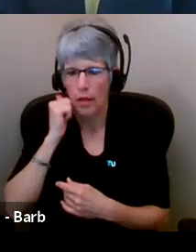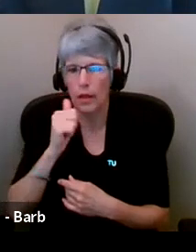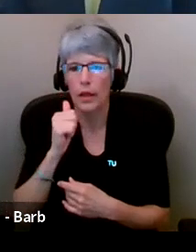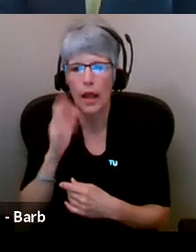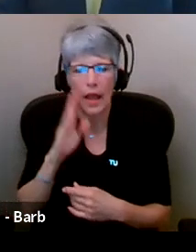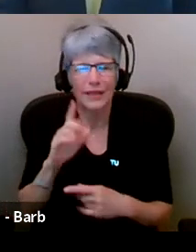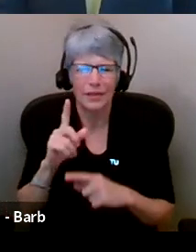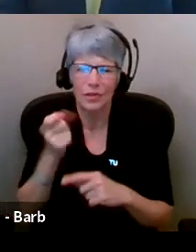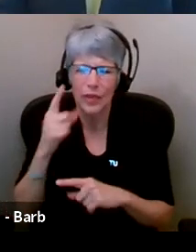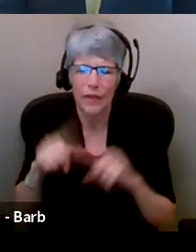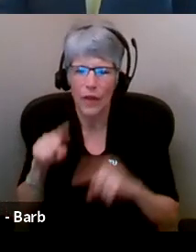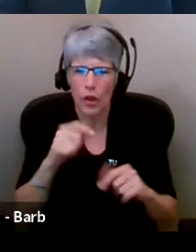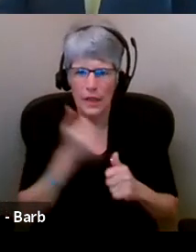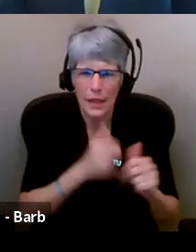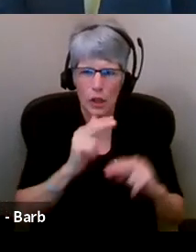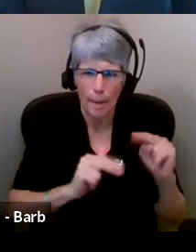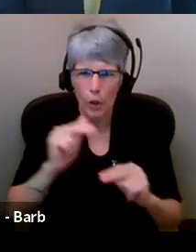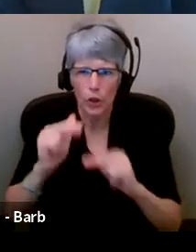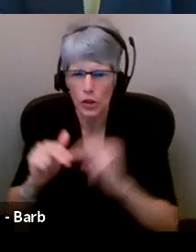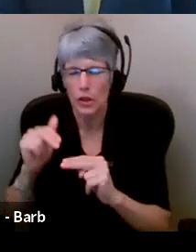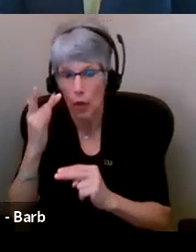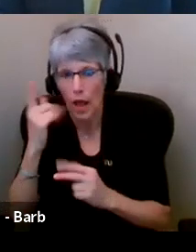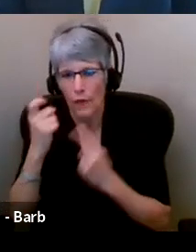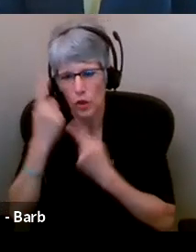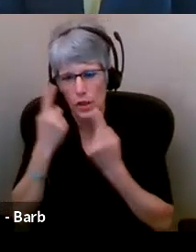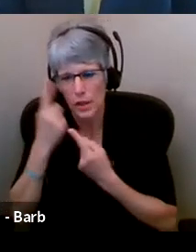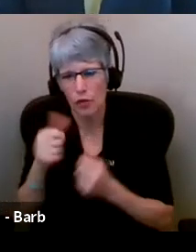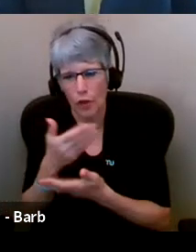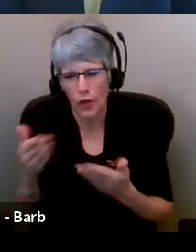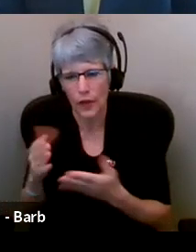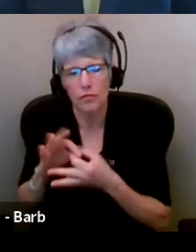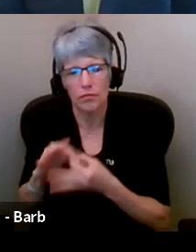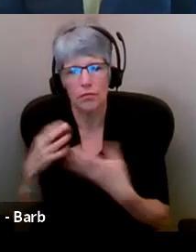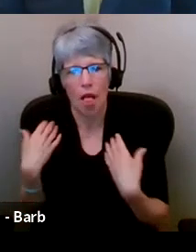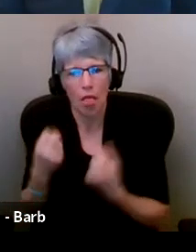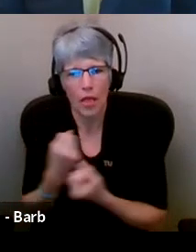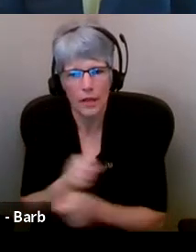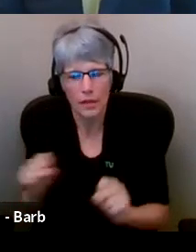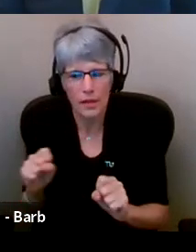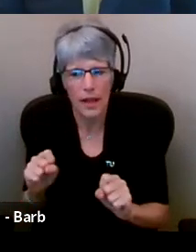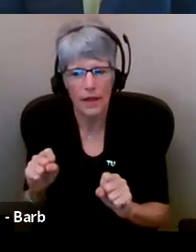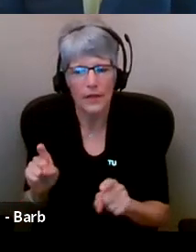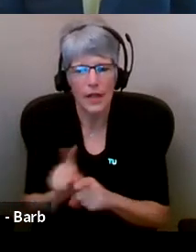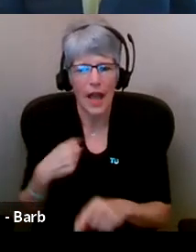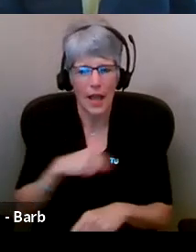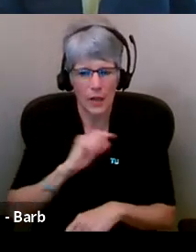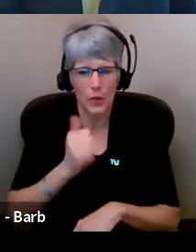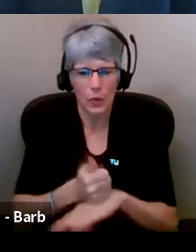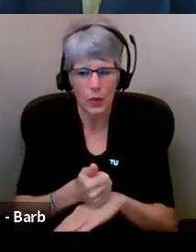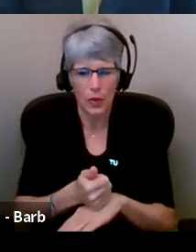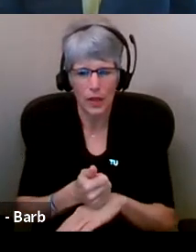to building. We have to take other considerations in terms of health into consideration as we set those